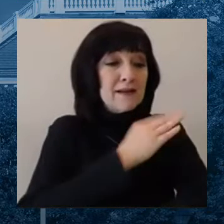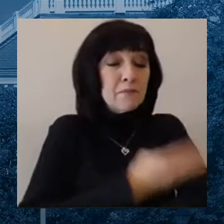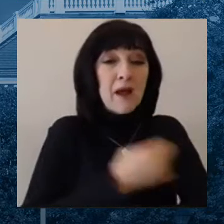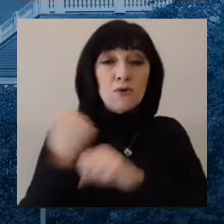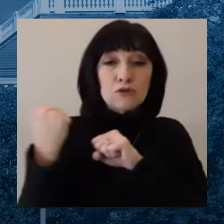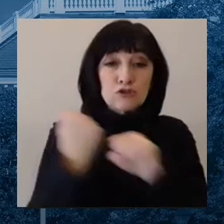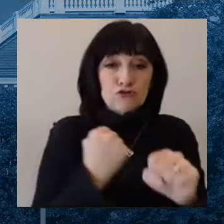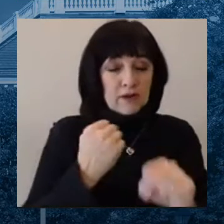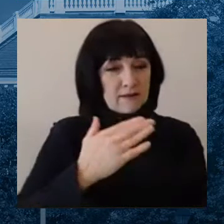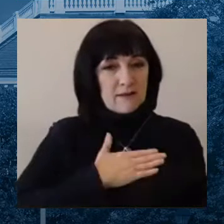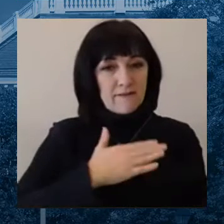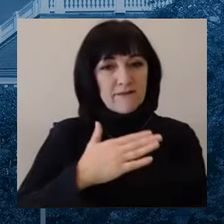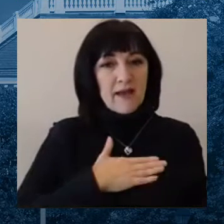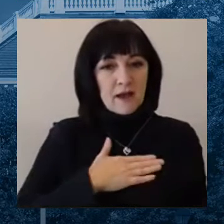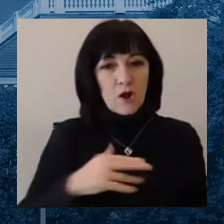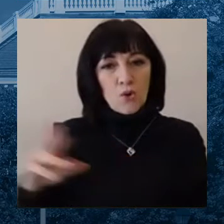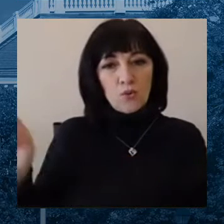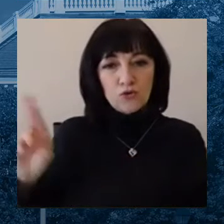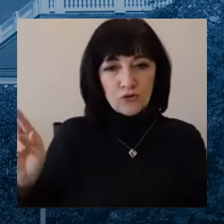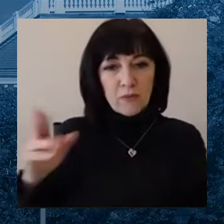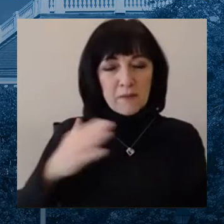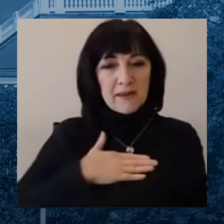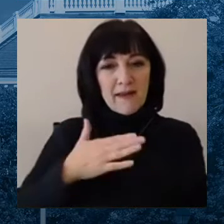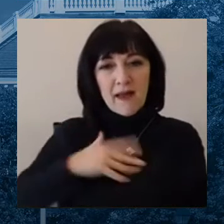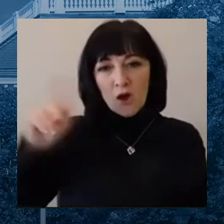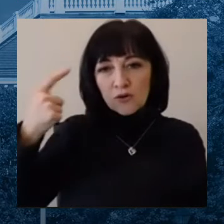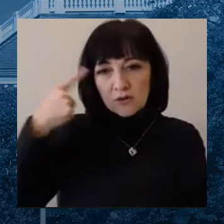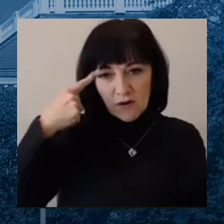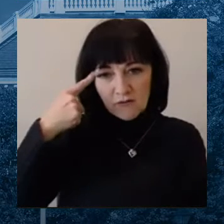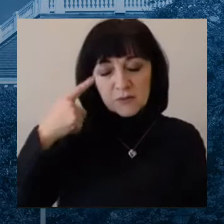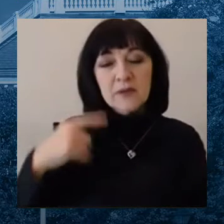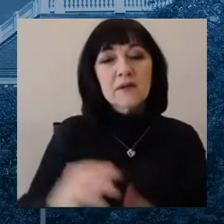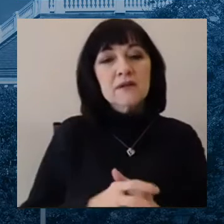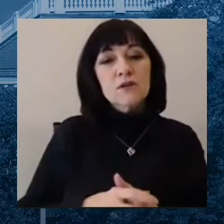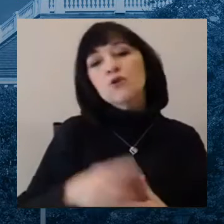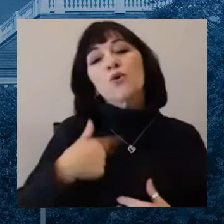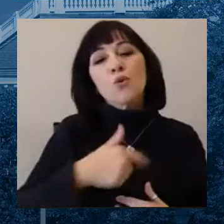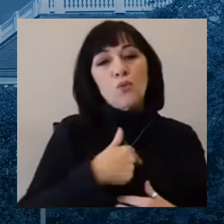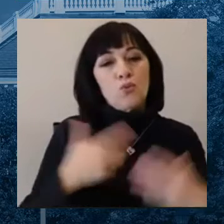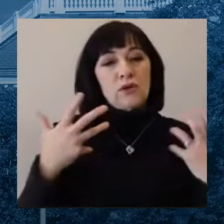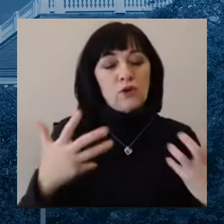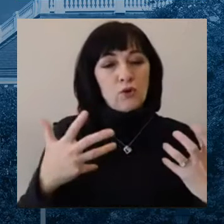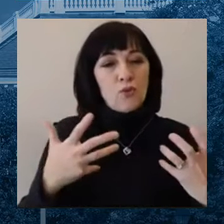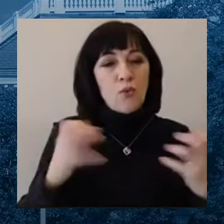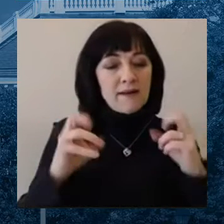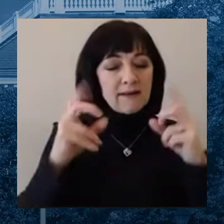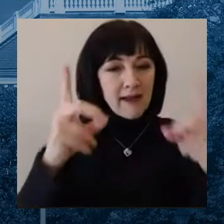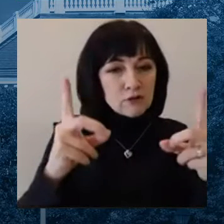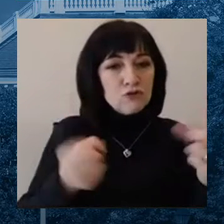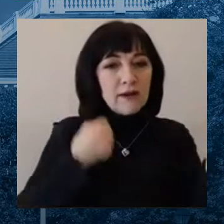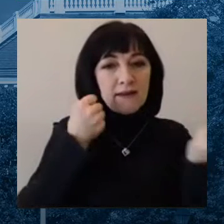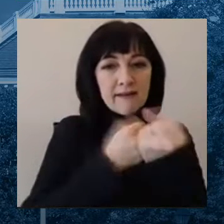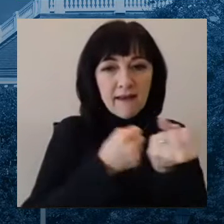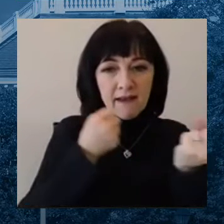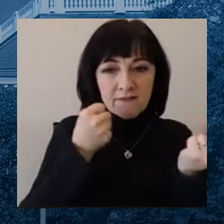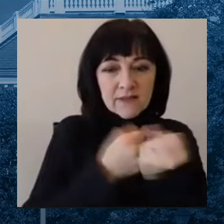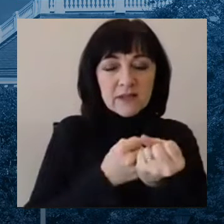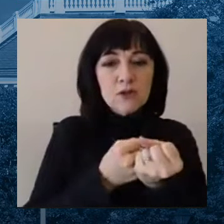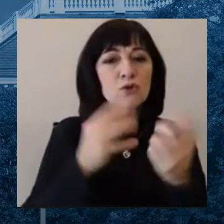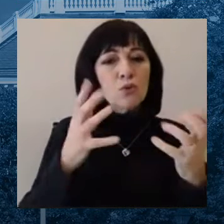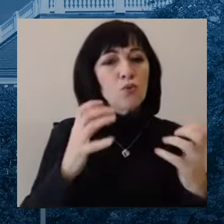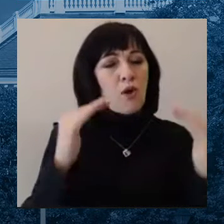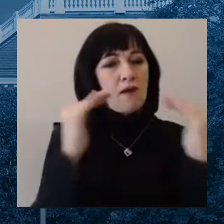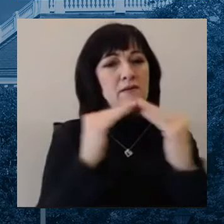nation. This vision informs our mission to educate, inform, and advocate for racial justice, equality, and